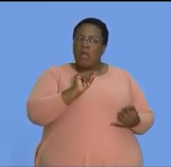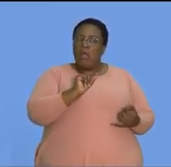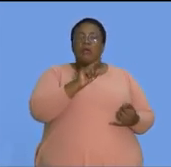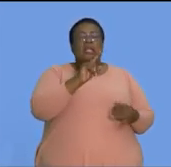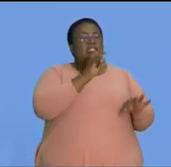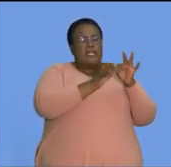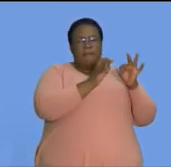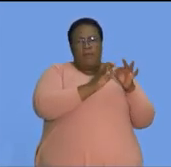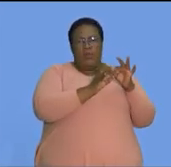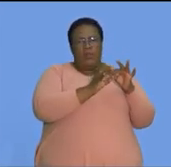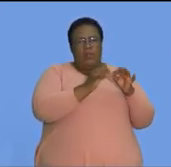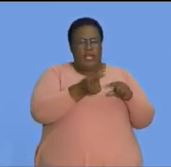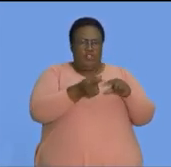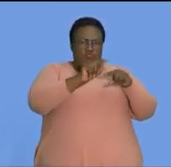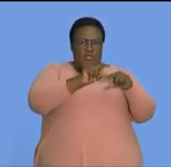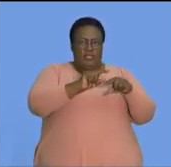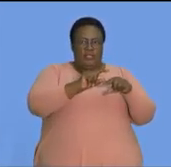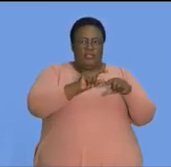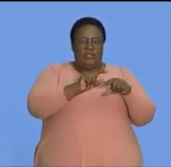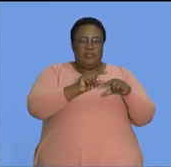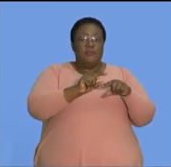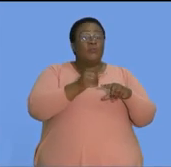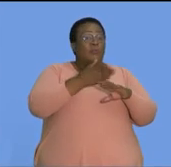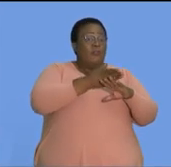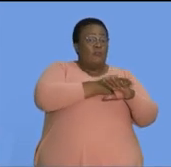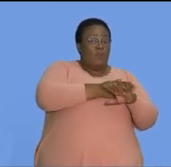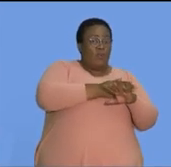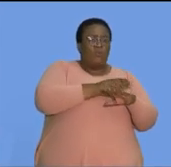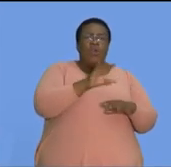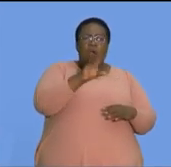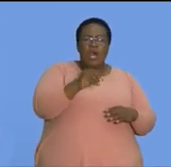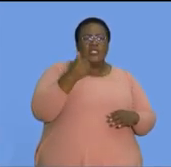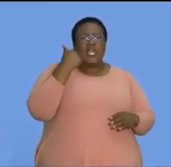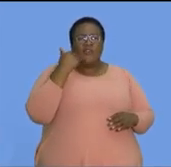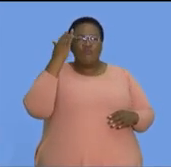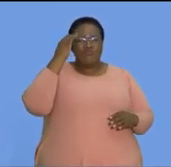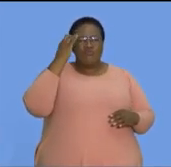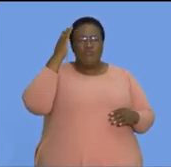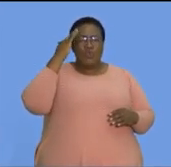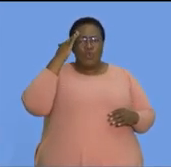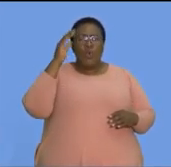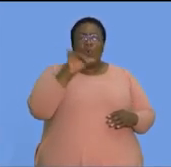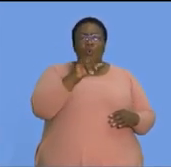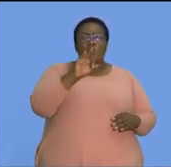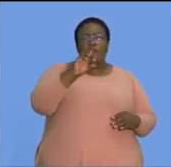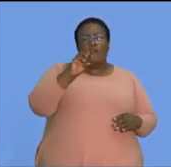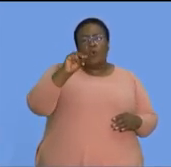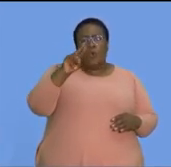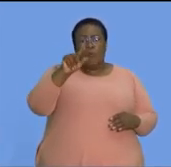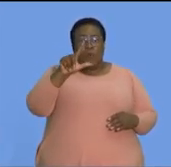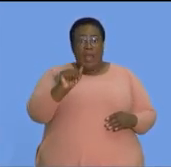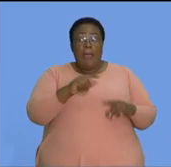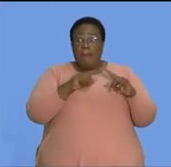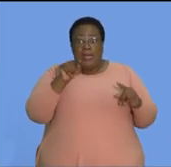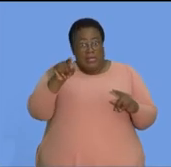already from the previous slide that I had asking you whether you know which formula to use, already here they're saying